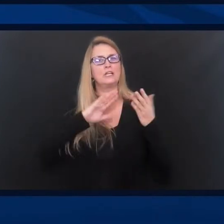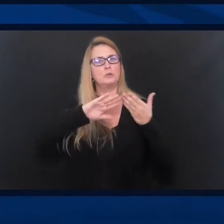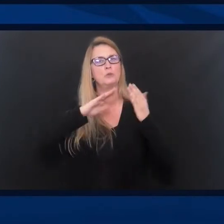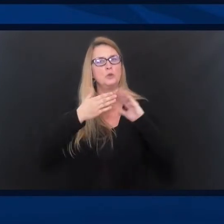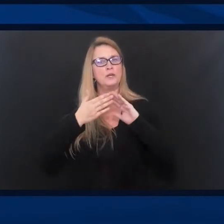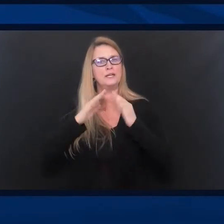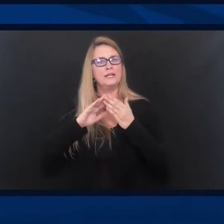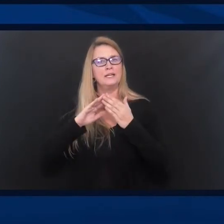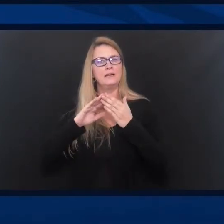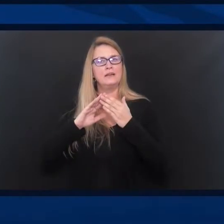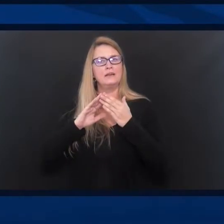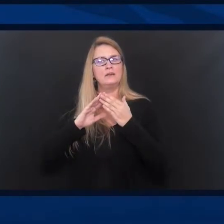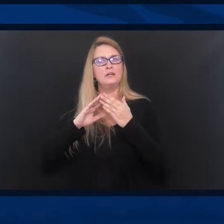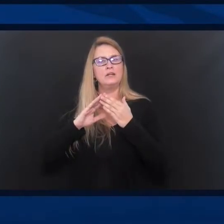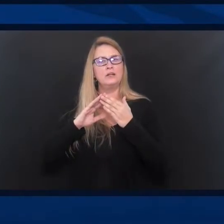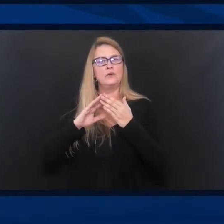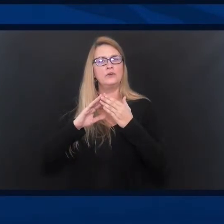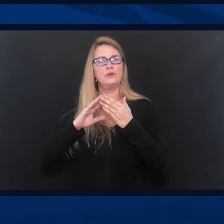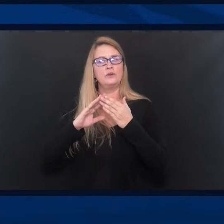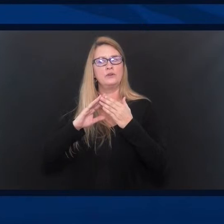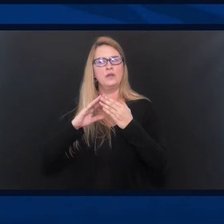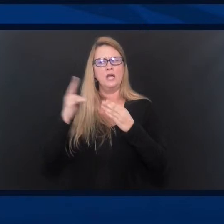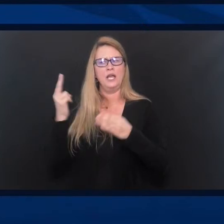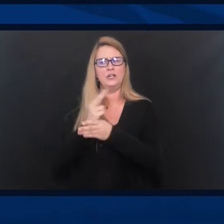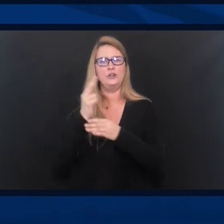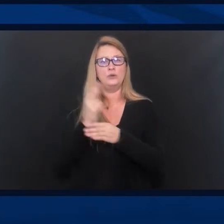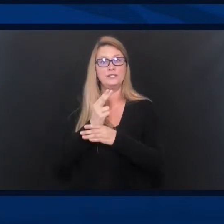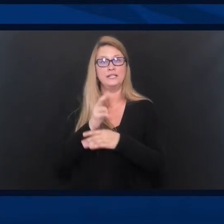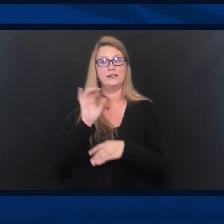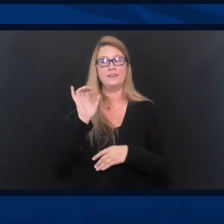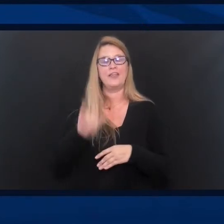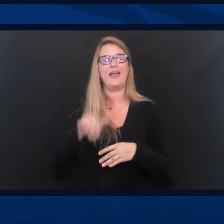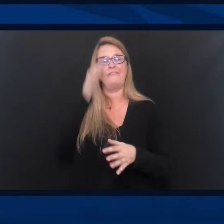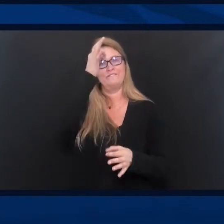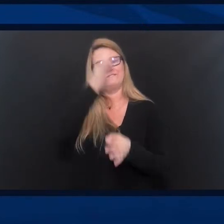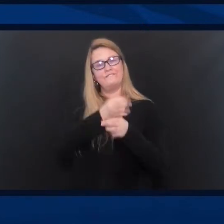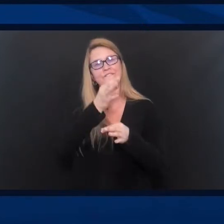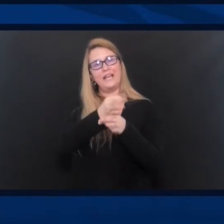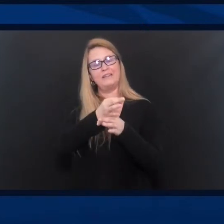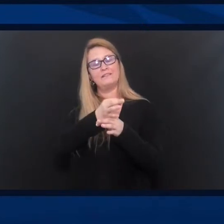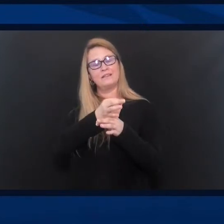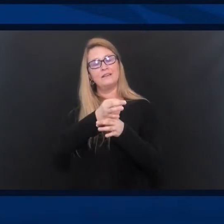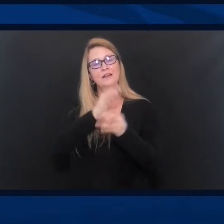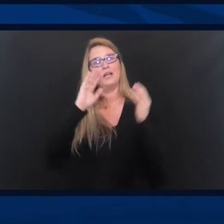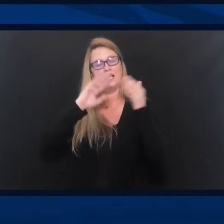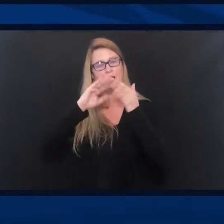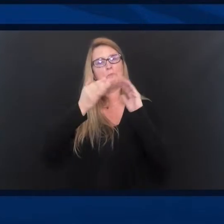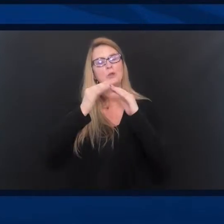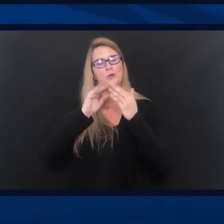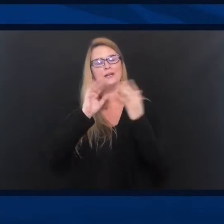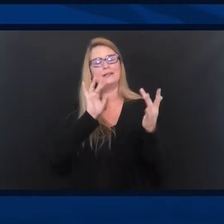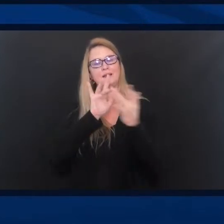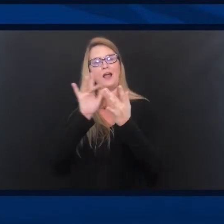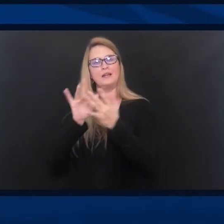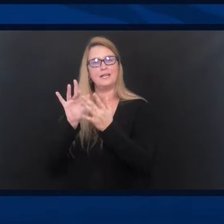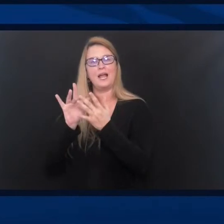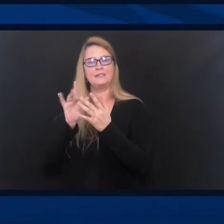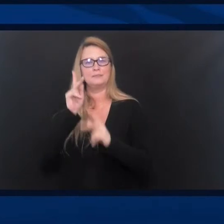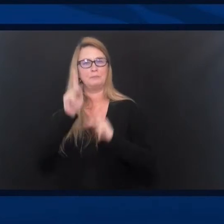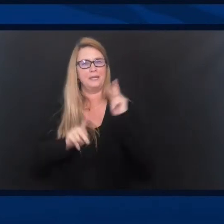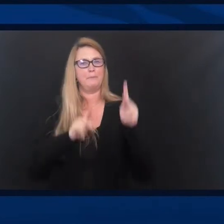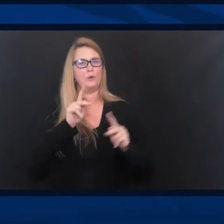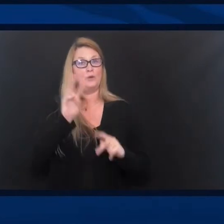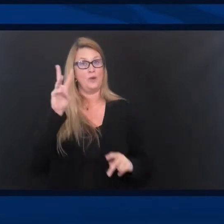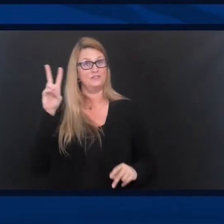the faith community to reach out to them? Could the faith community, the churches of West Virginia,